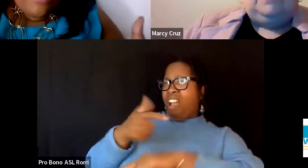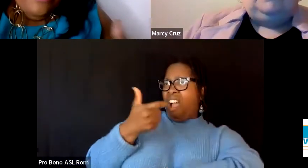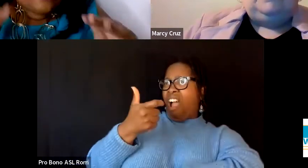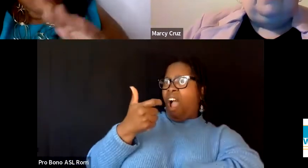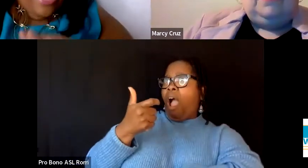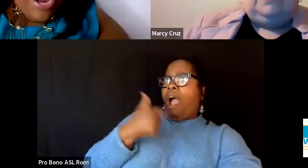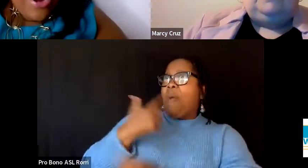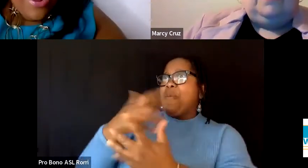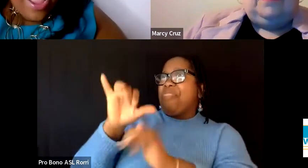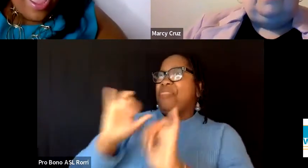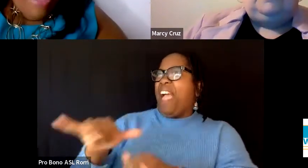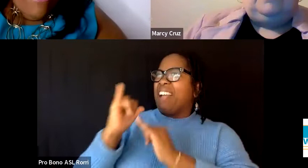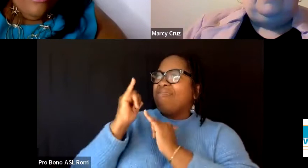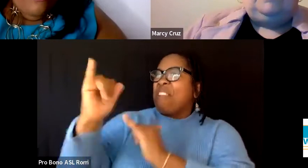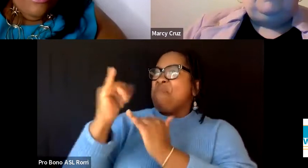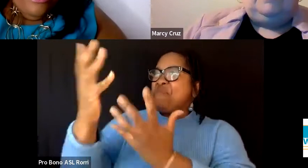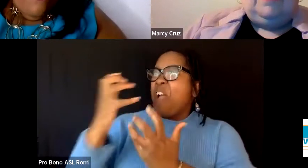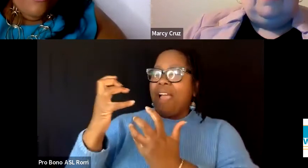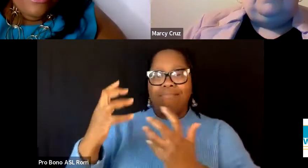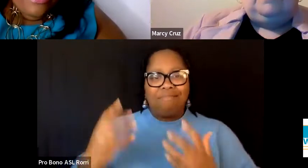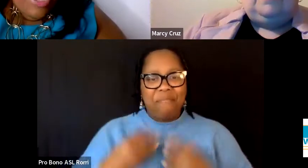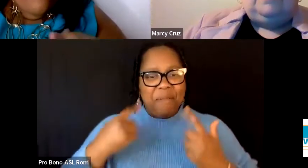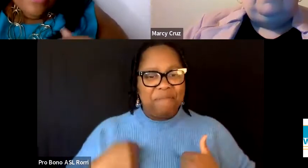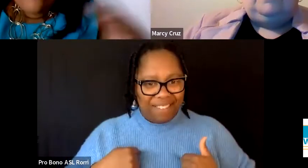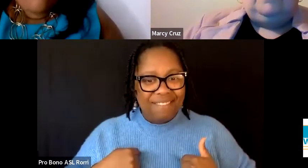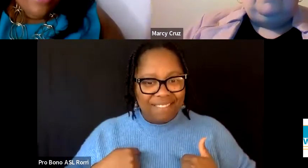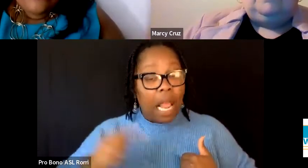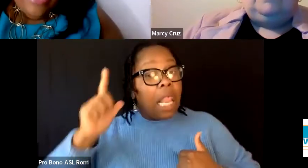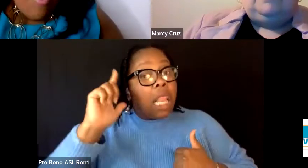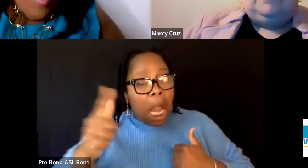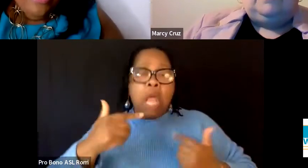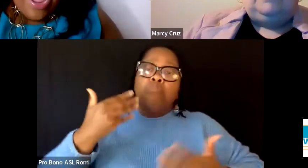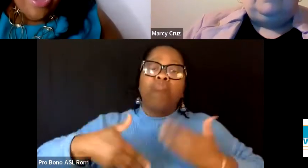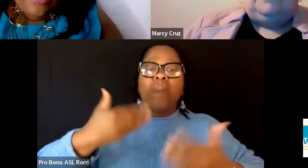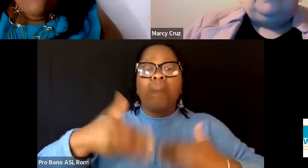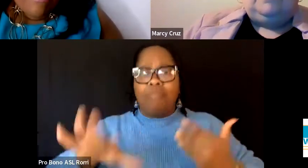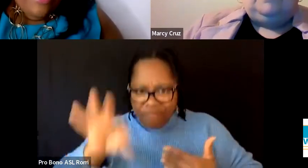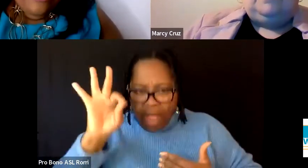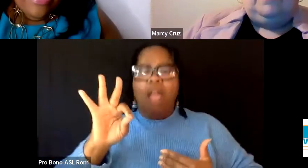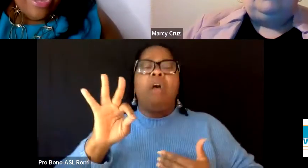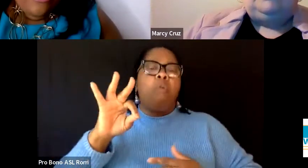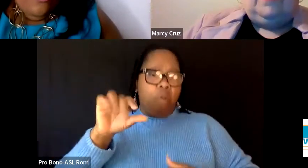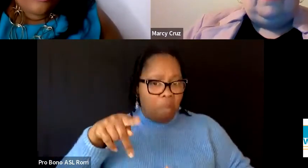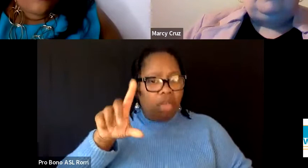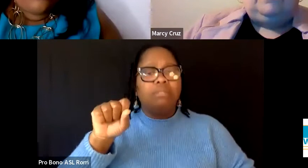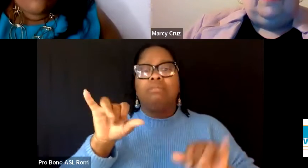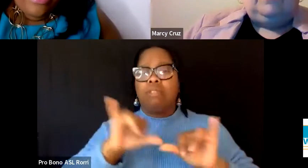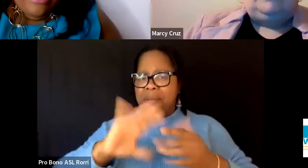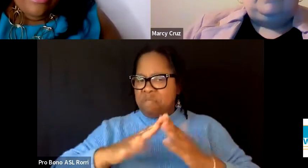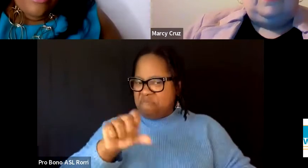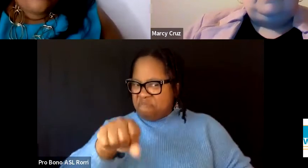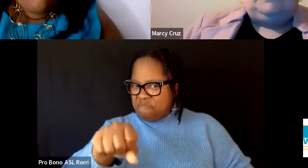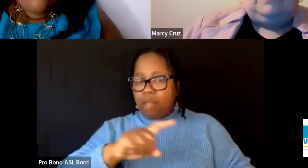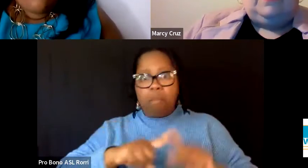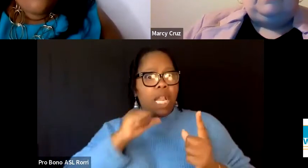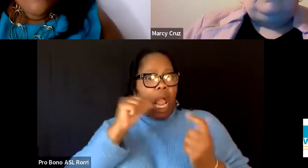inspired to be. Later, I found the plus community, but everybody is not online and everybody is not, on social